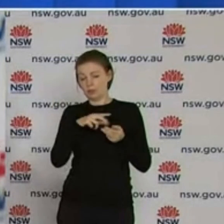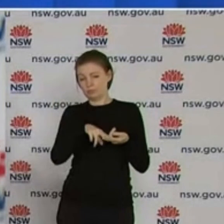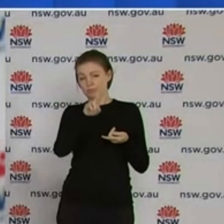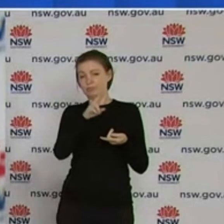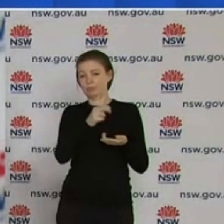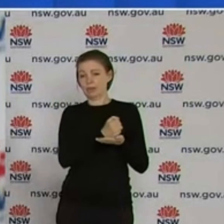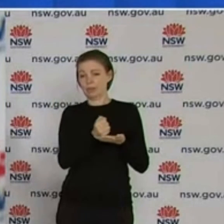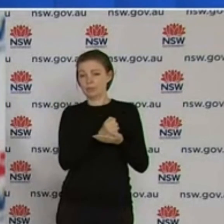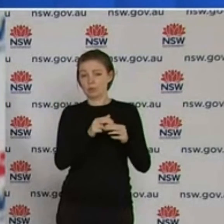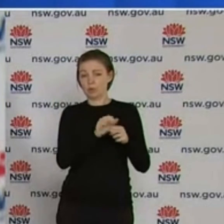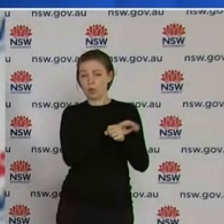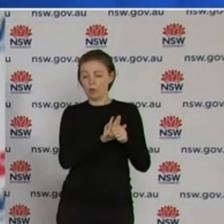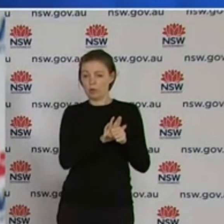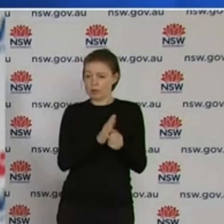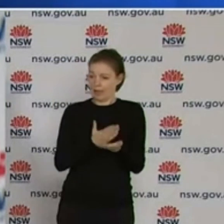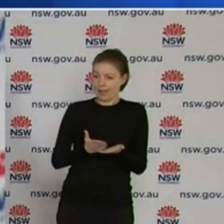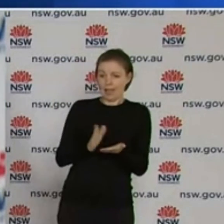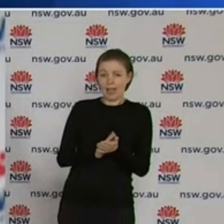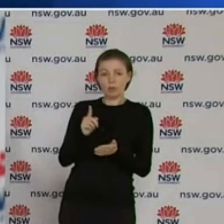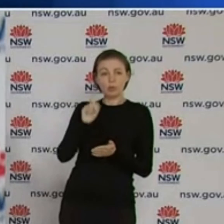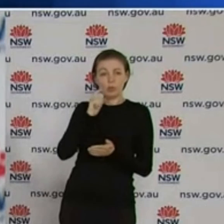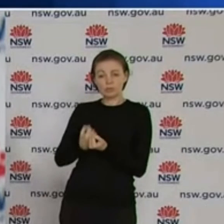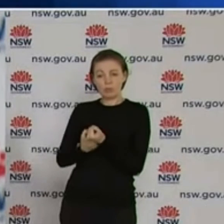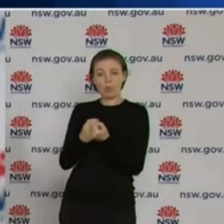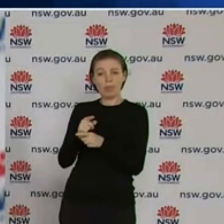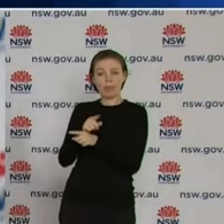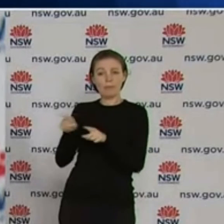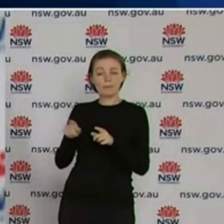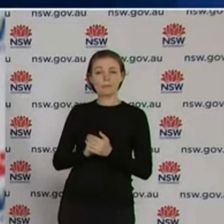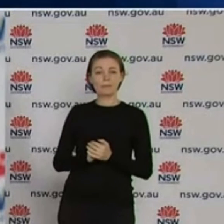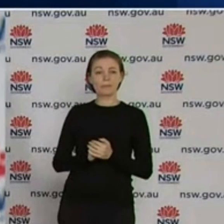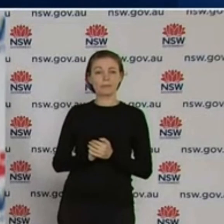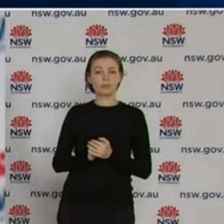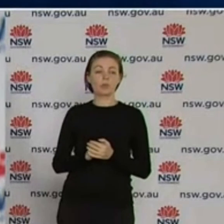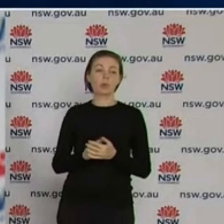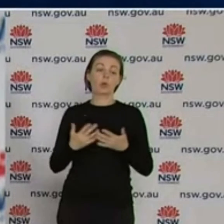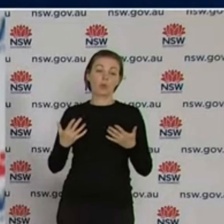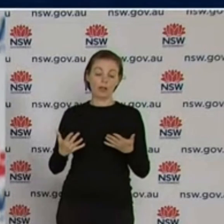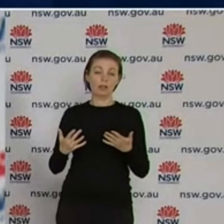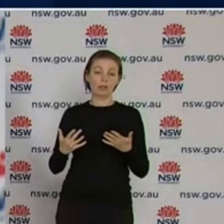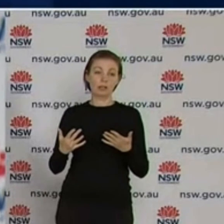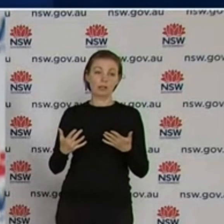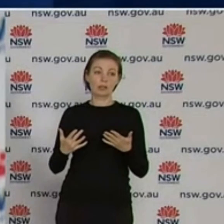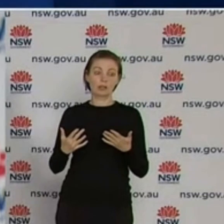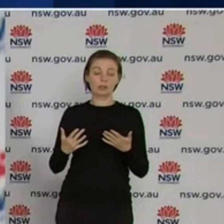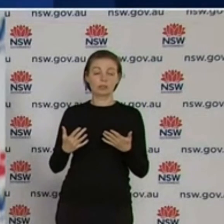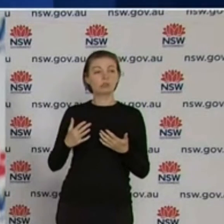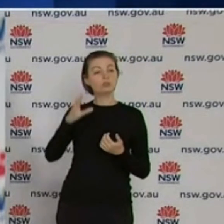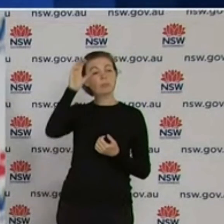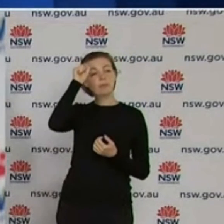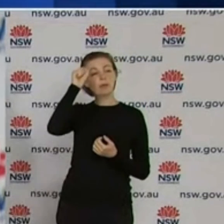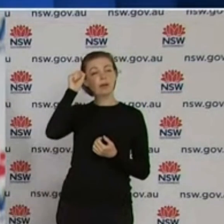Oh no, the health workers have been carrying our back since the beginning of the pandemic. But as you might recall, it feels like a couple of weeks